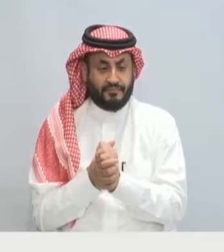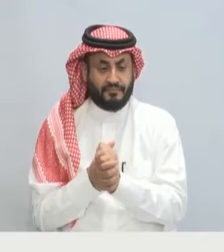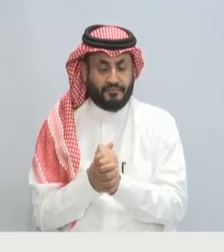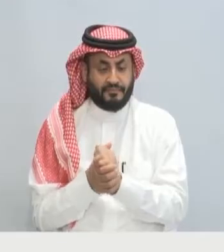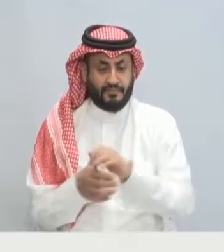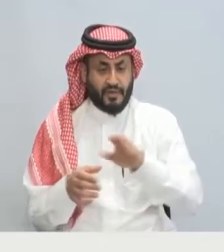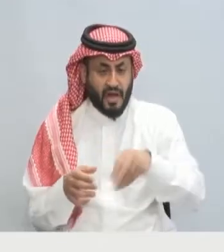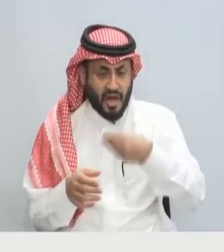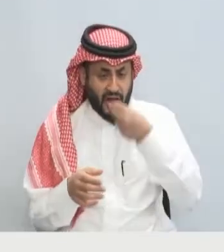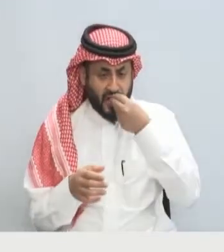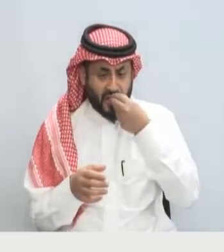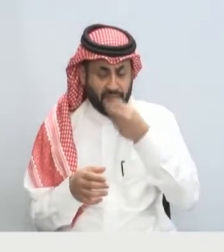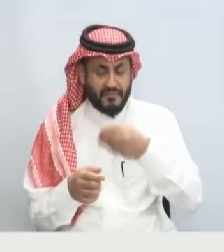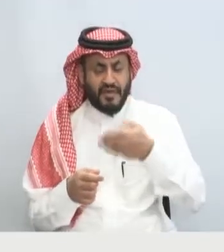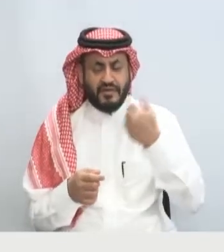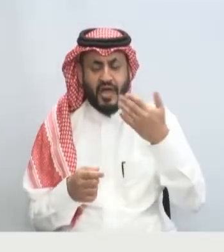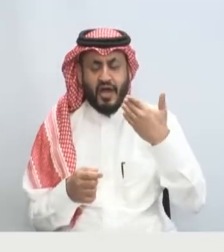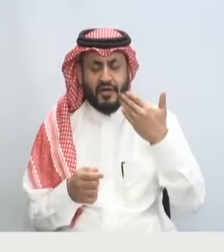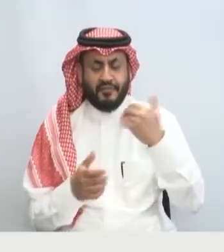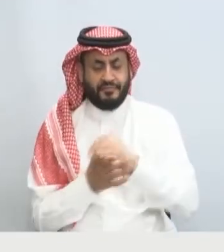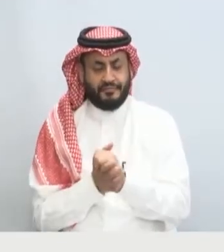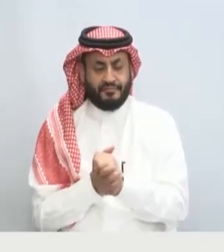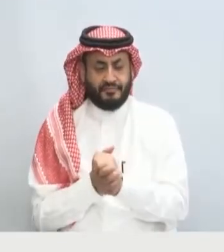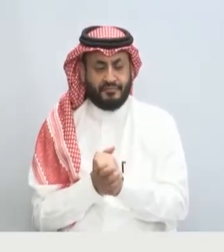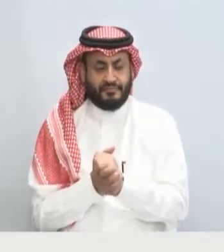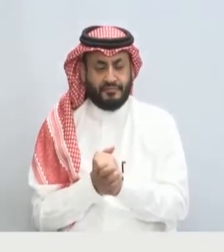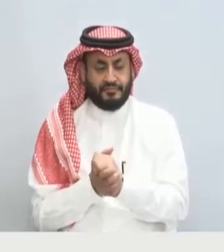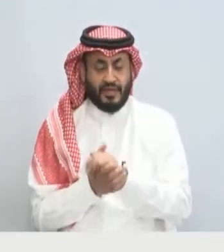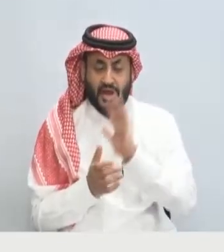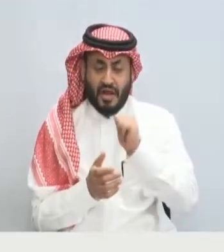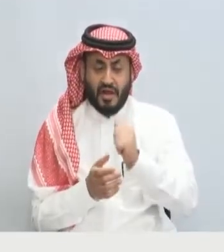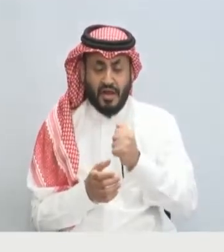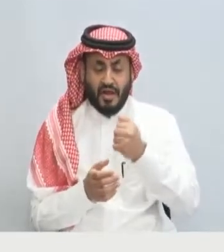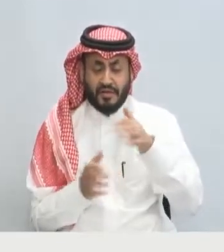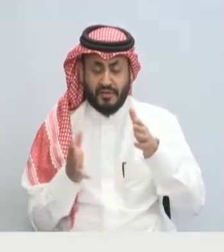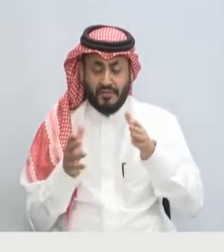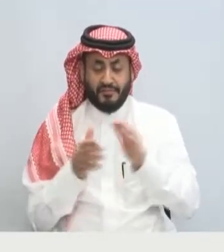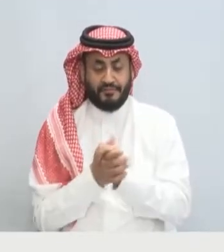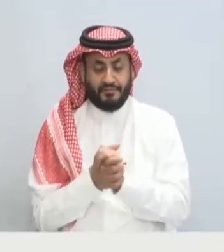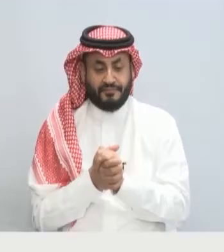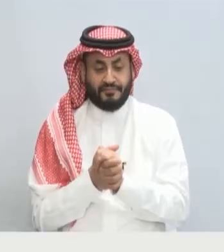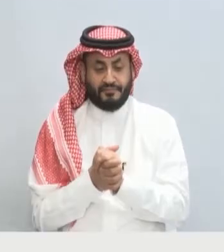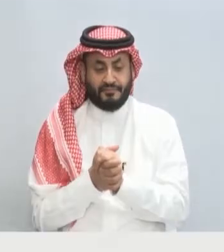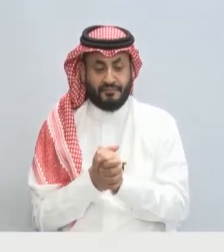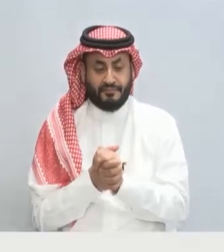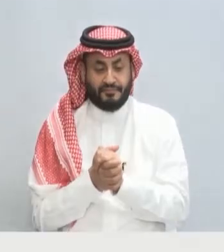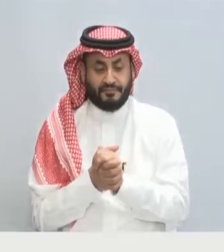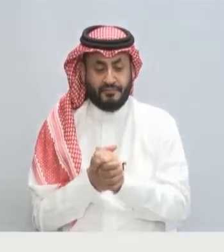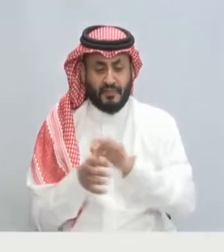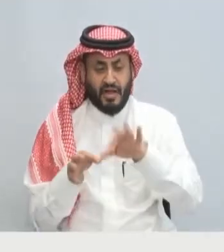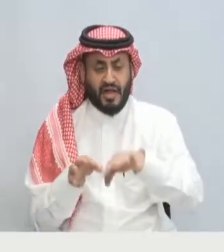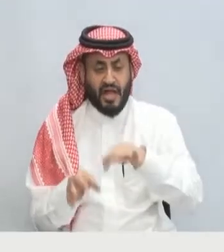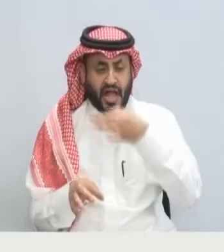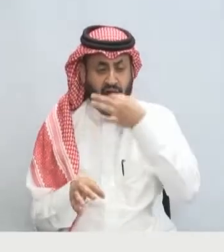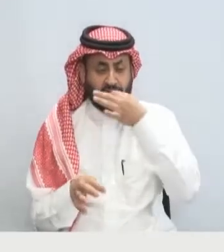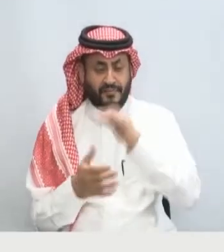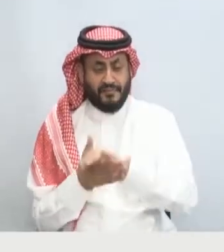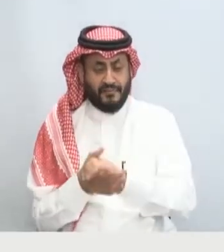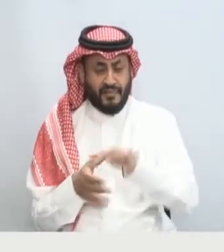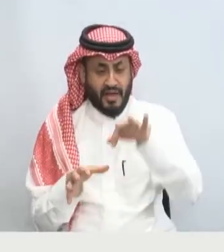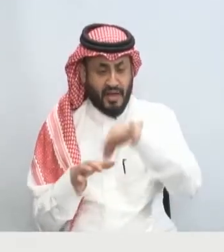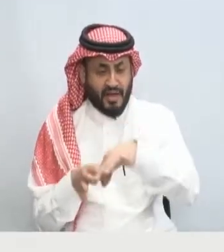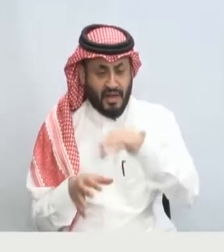Rice is hot. It's not cold. Chips